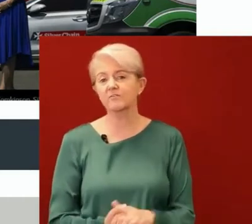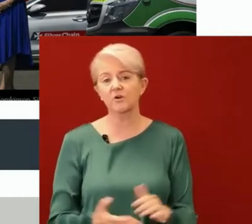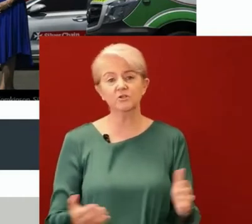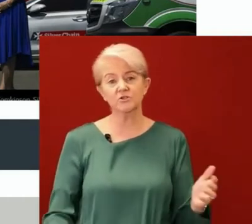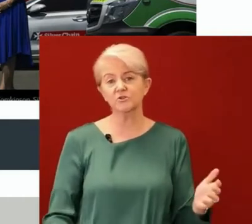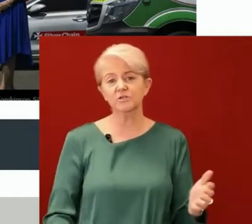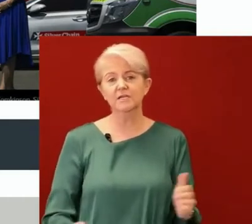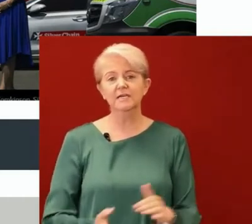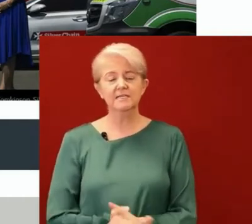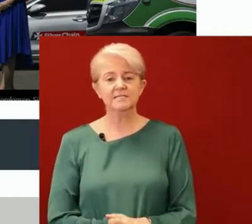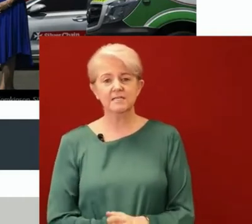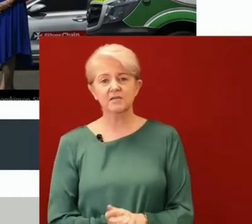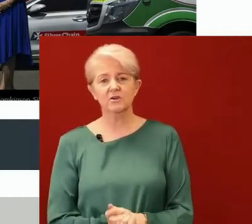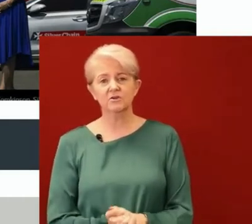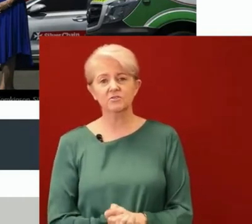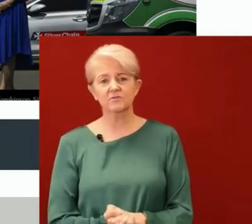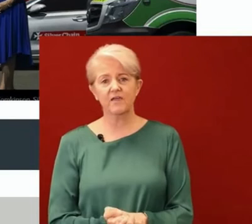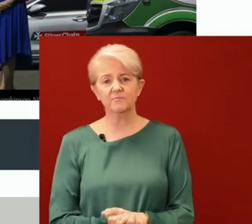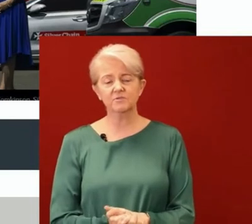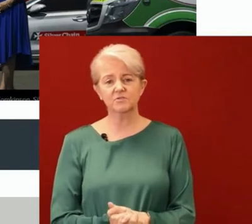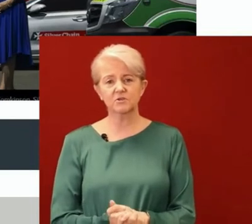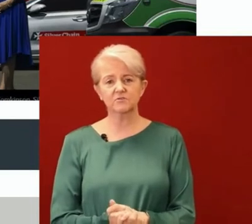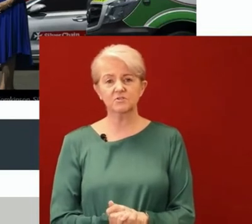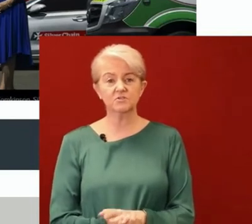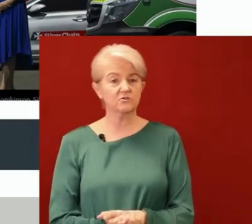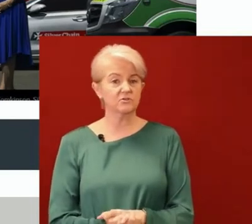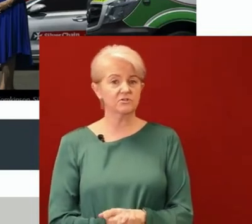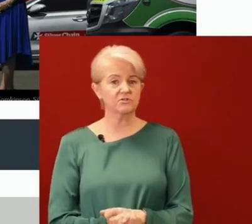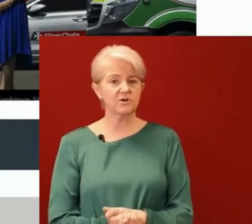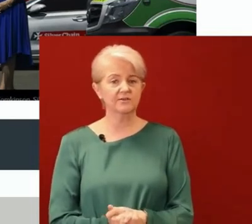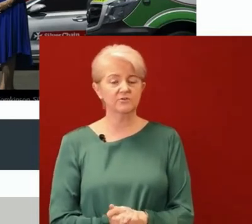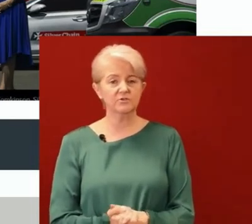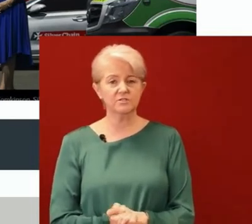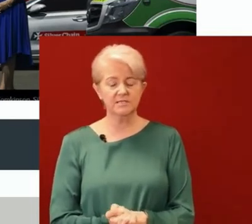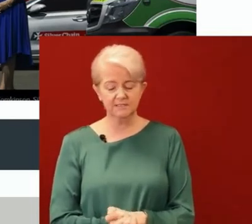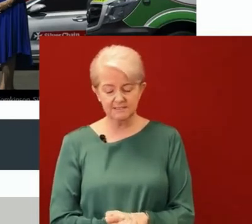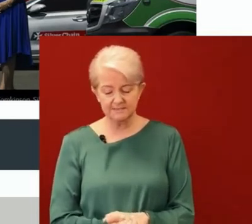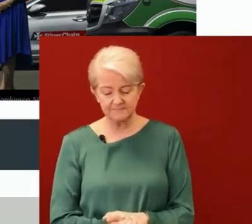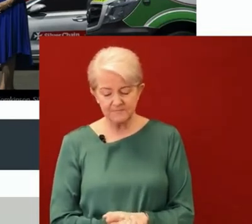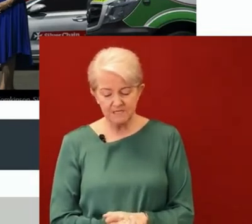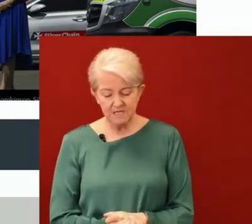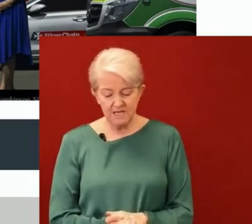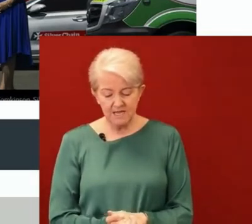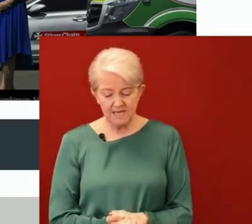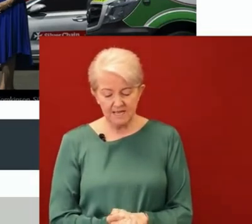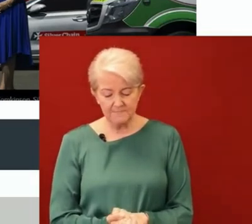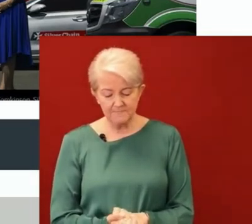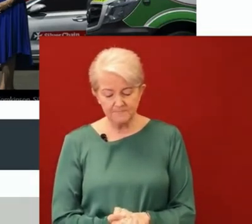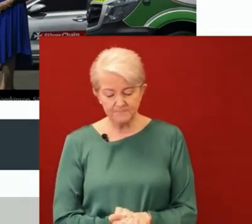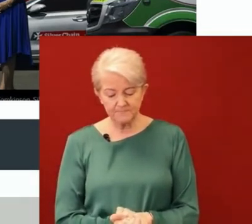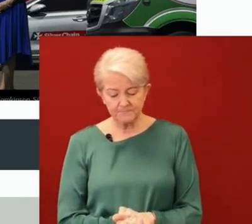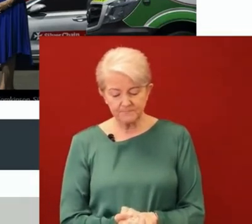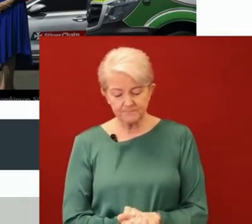and one of only two CEOs of ambulance services across Australia and New Zealand.